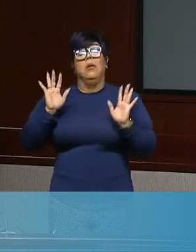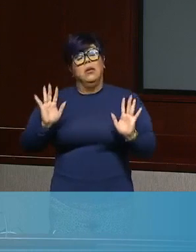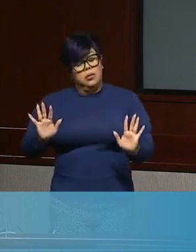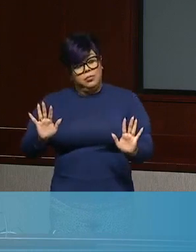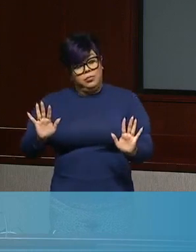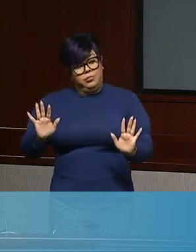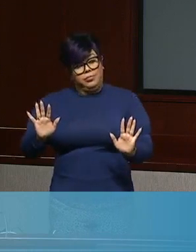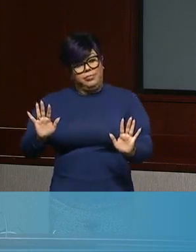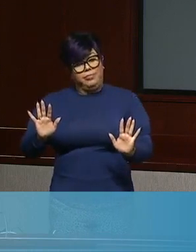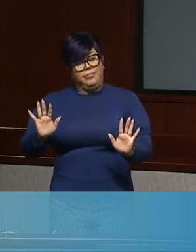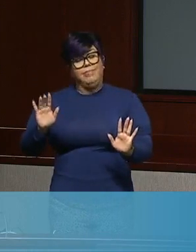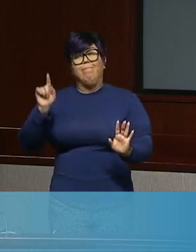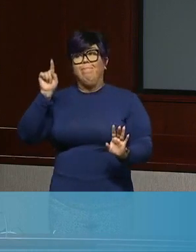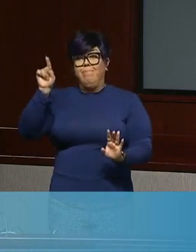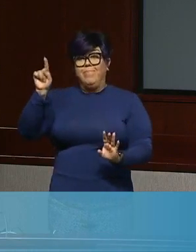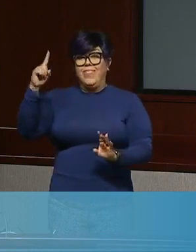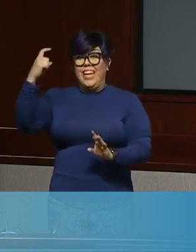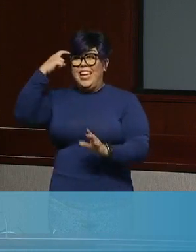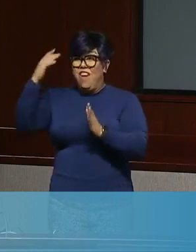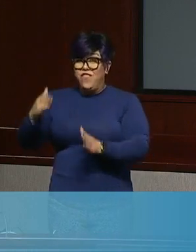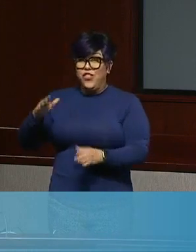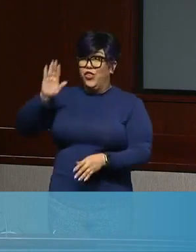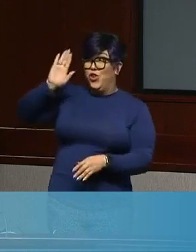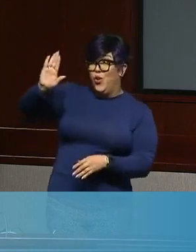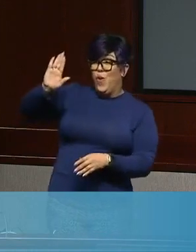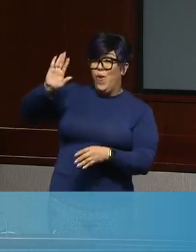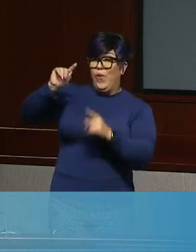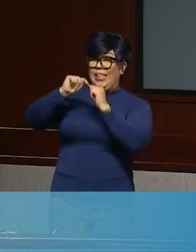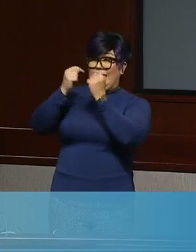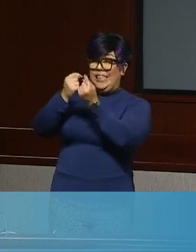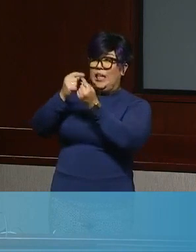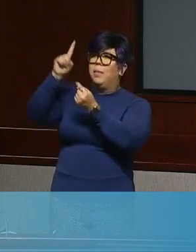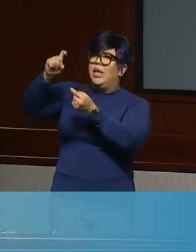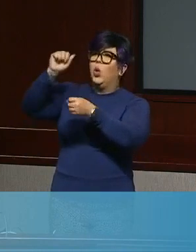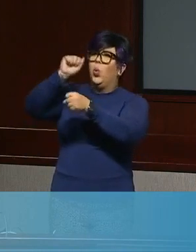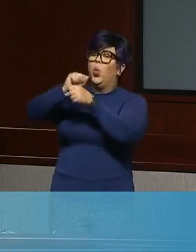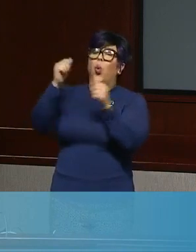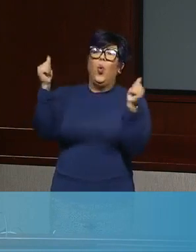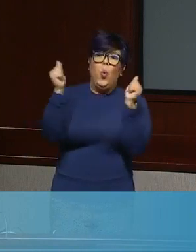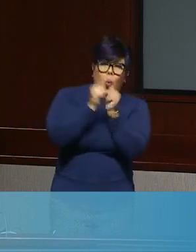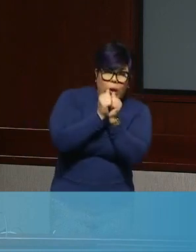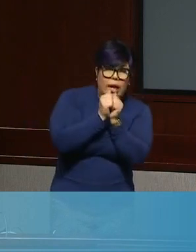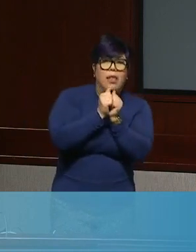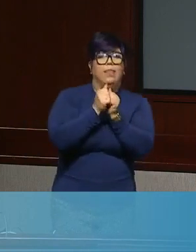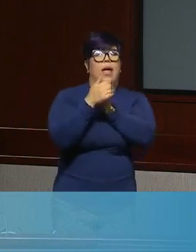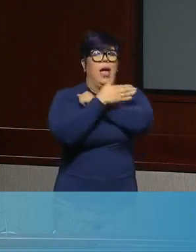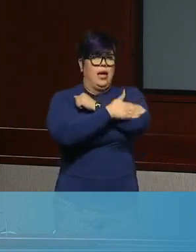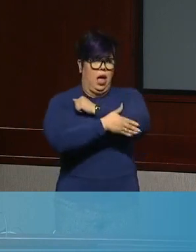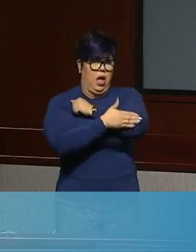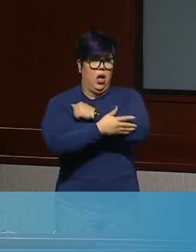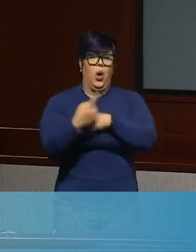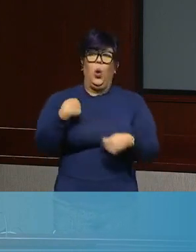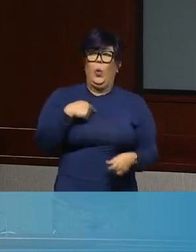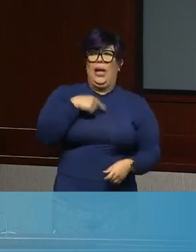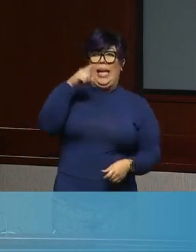Governor, your public health team needs to work more closely with counties. We need to better